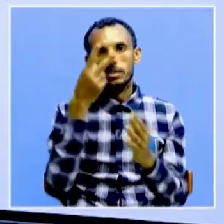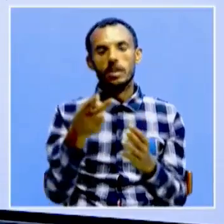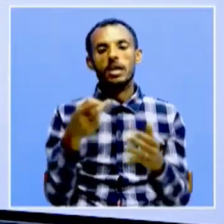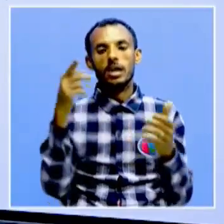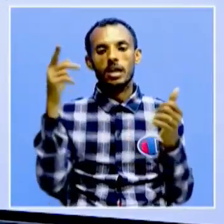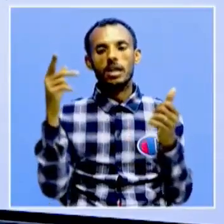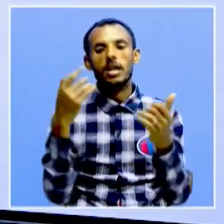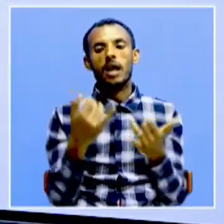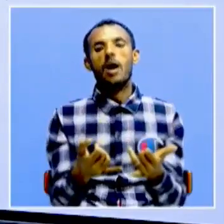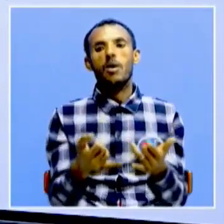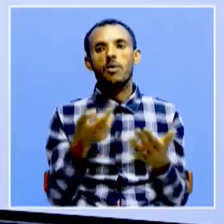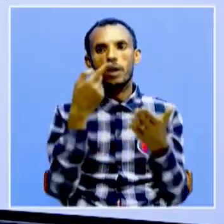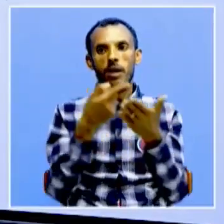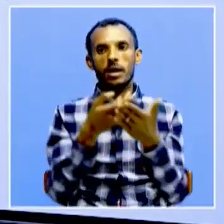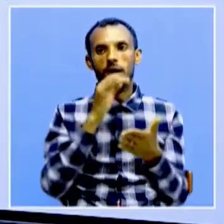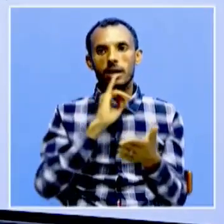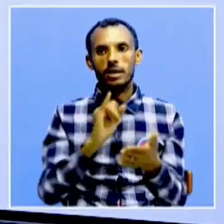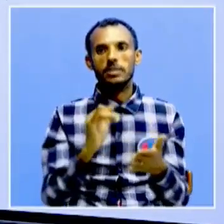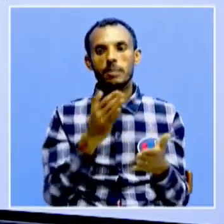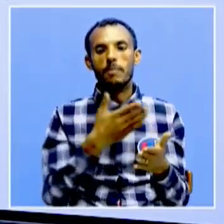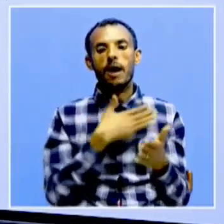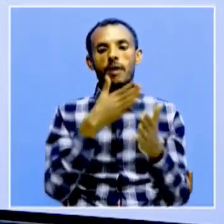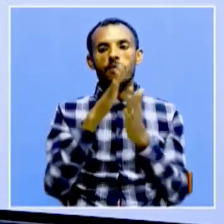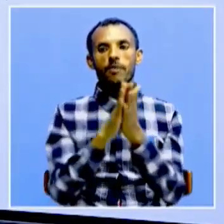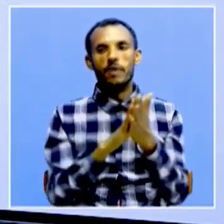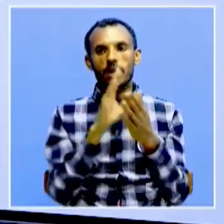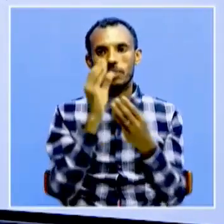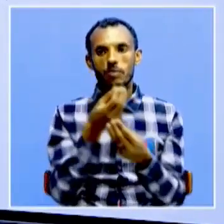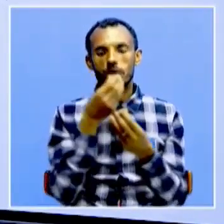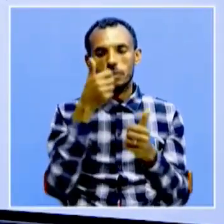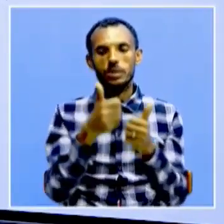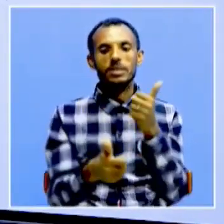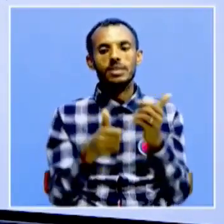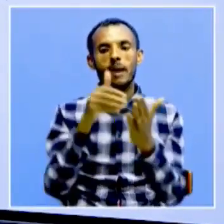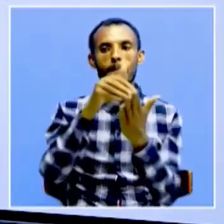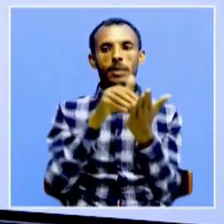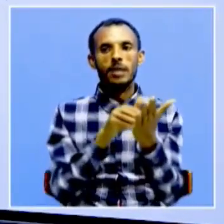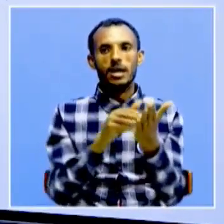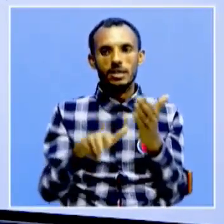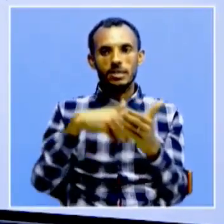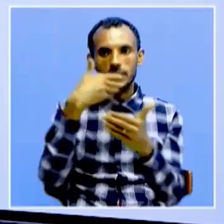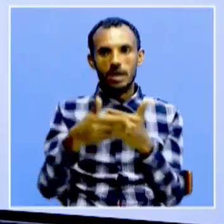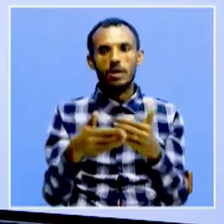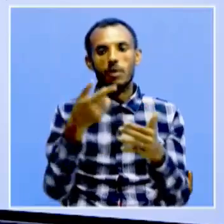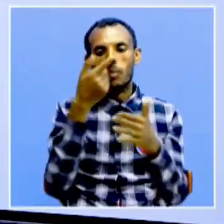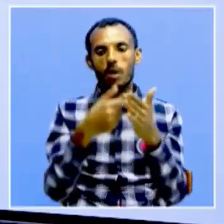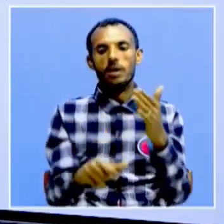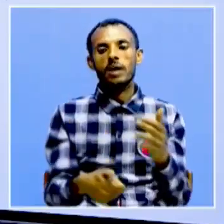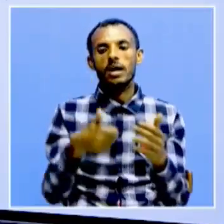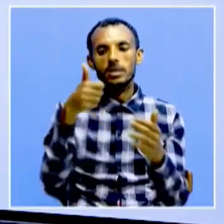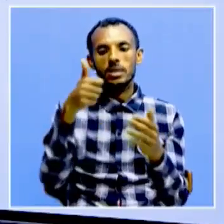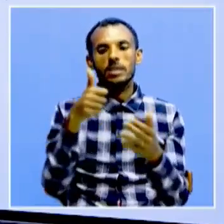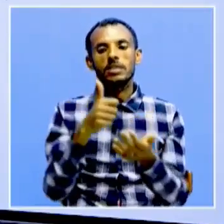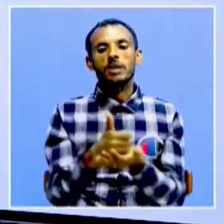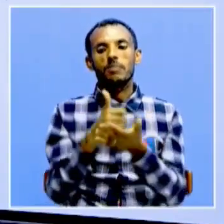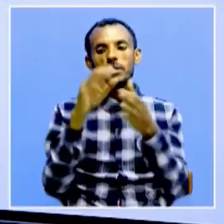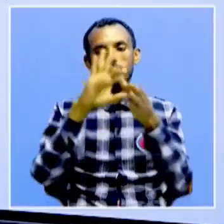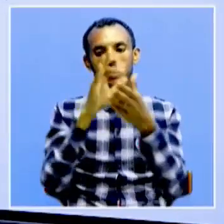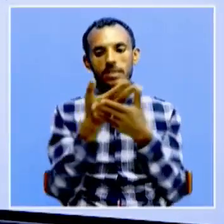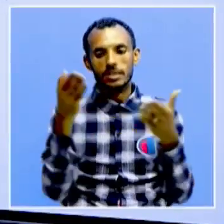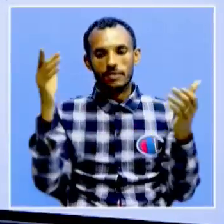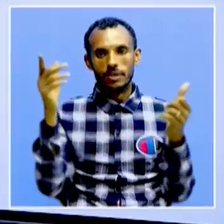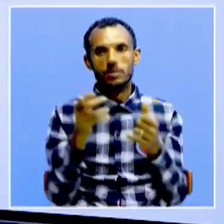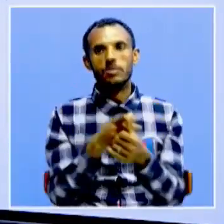Now, here is my favorite food, which is pizza. Then, what other supportive sentence do I have? The first